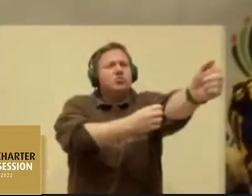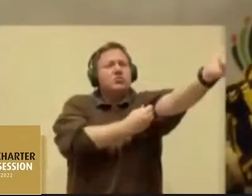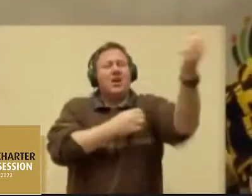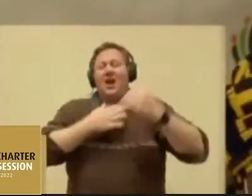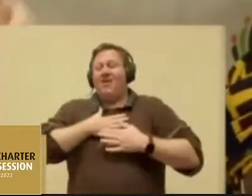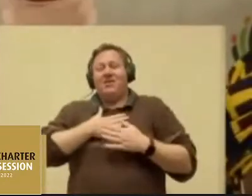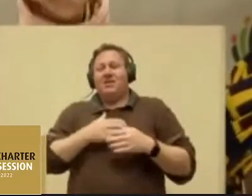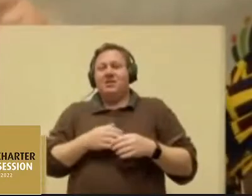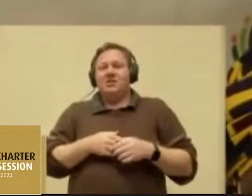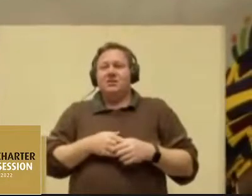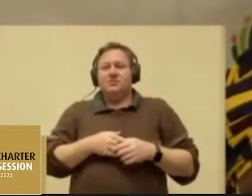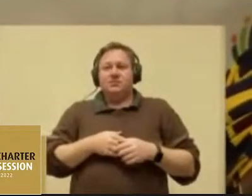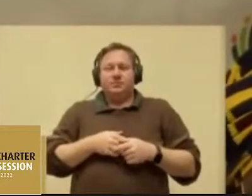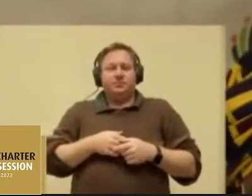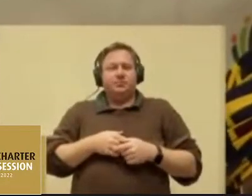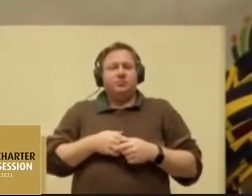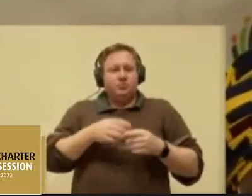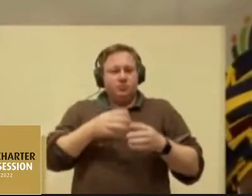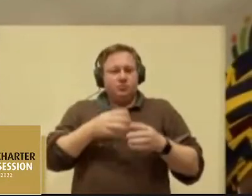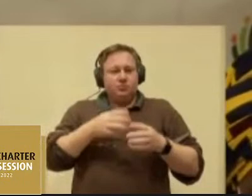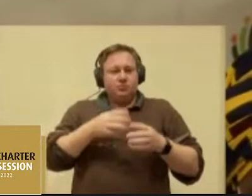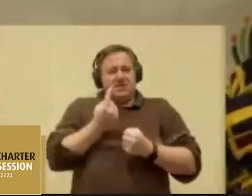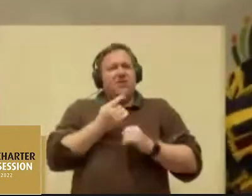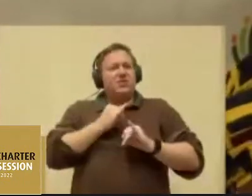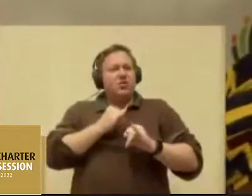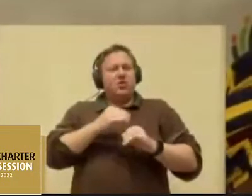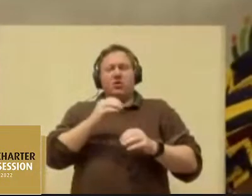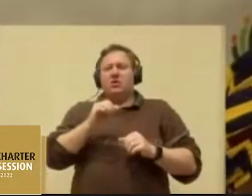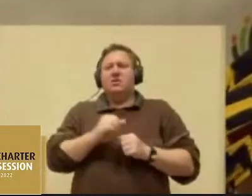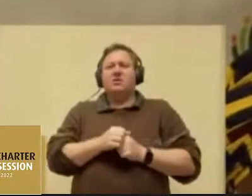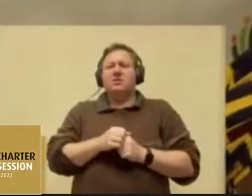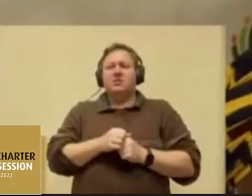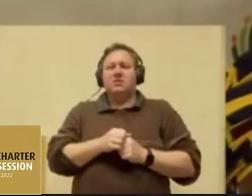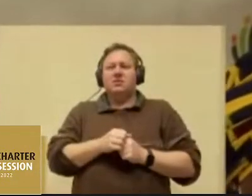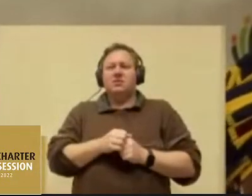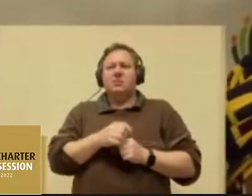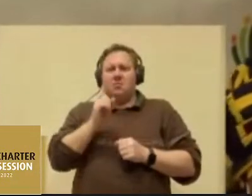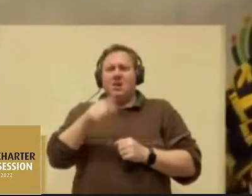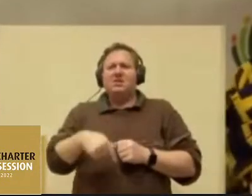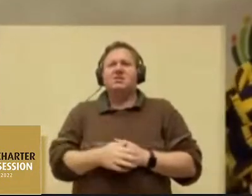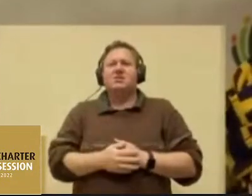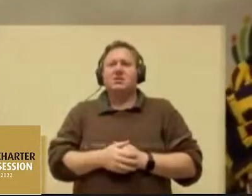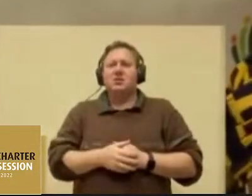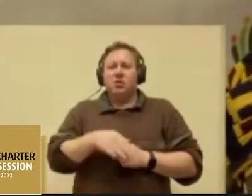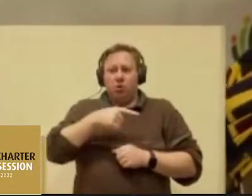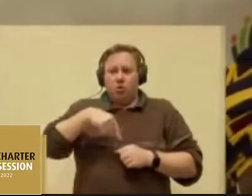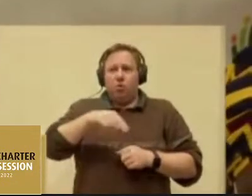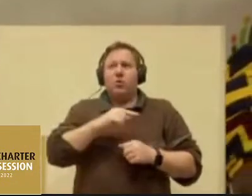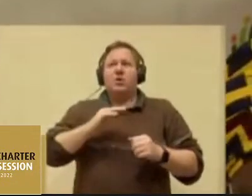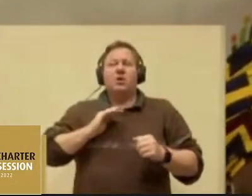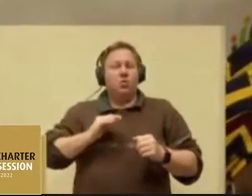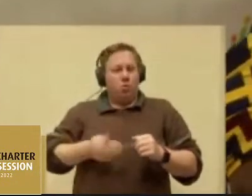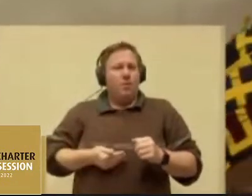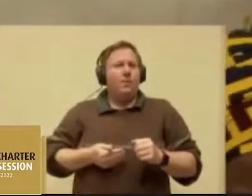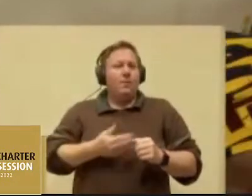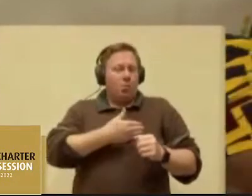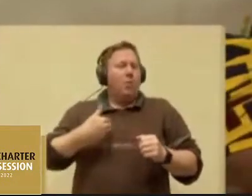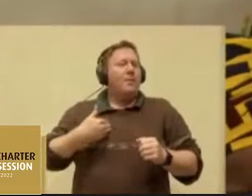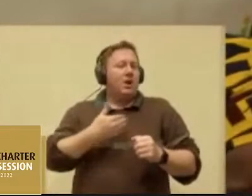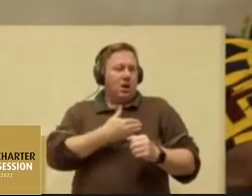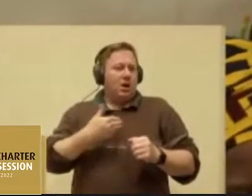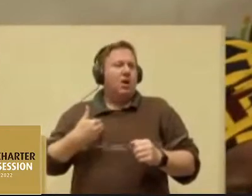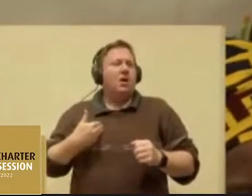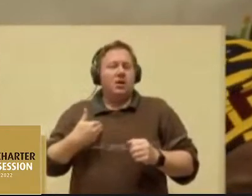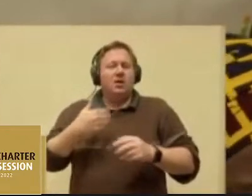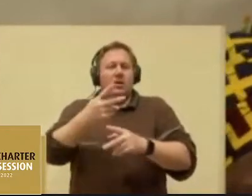don't take yourself serious no one will take you serious and it's time that we as as women begin to keep our